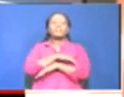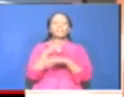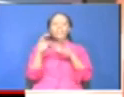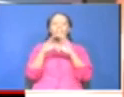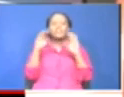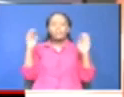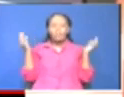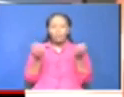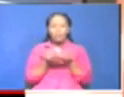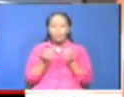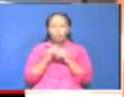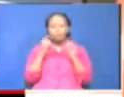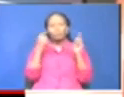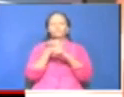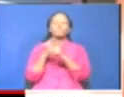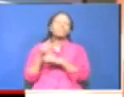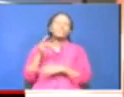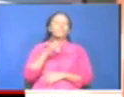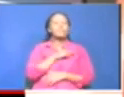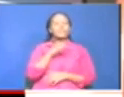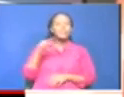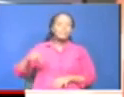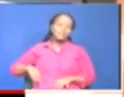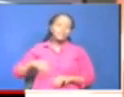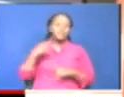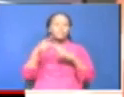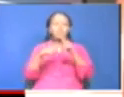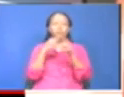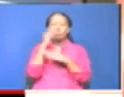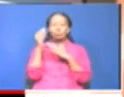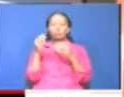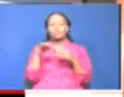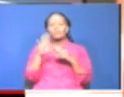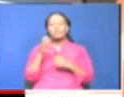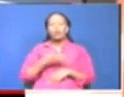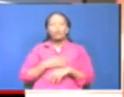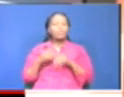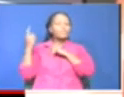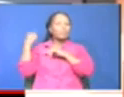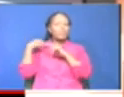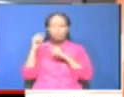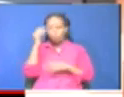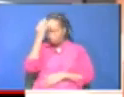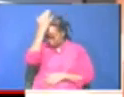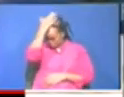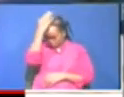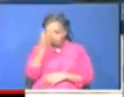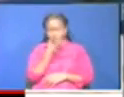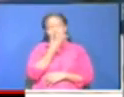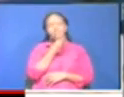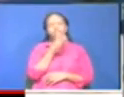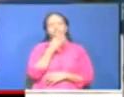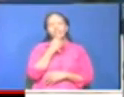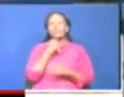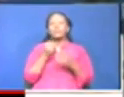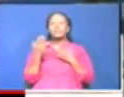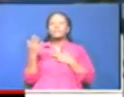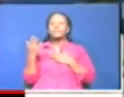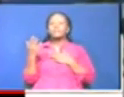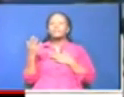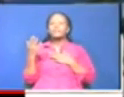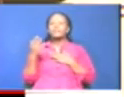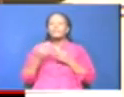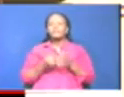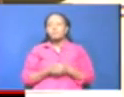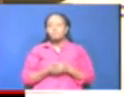religions maintain their own traditions of honoring fatherhood. Take a look. The